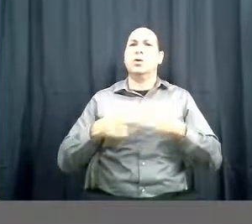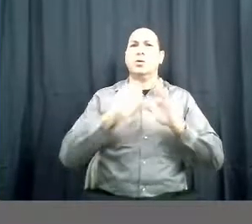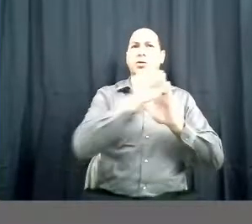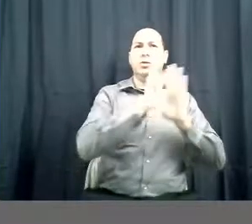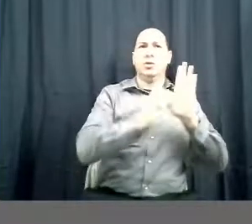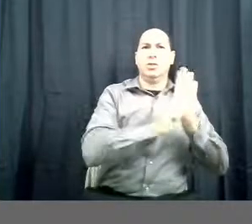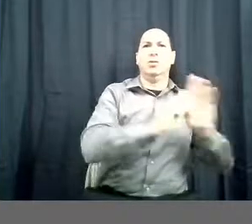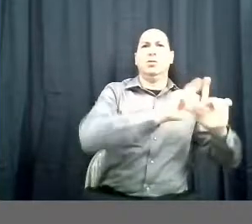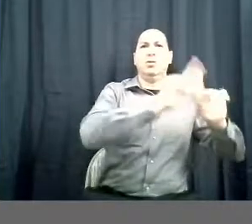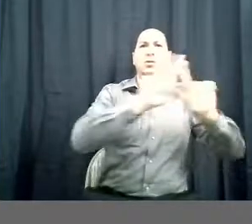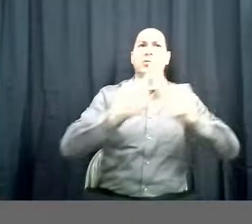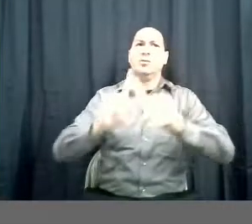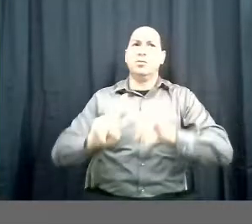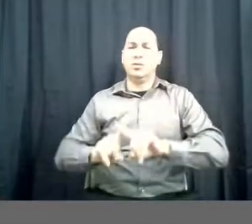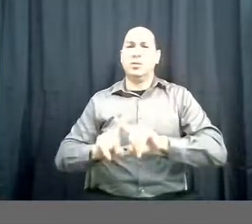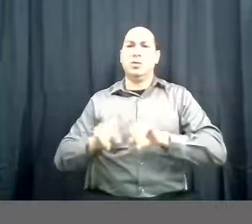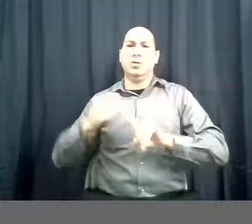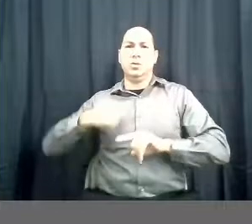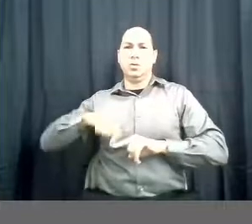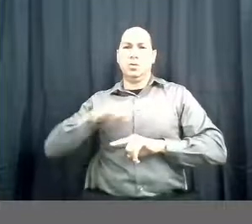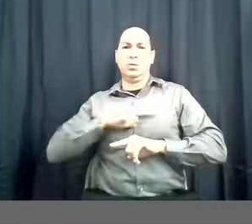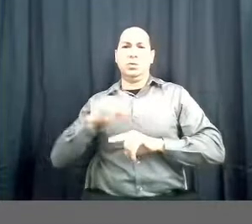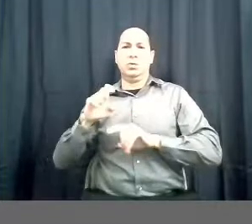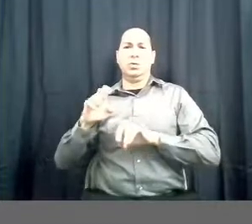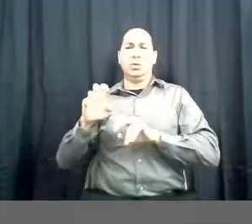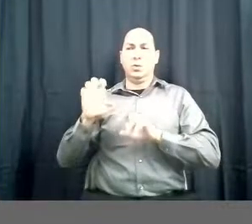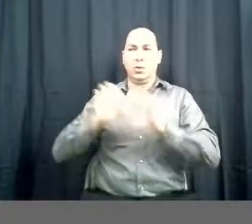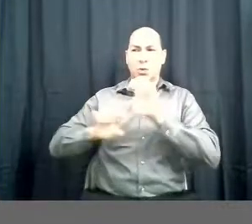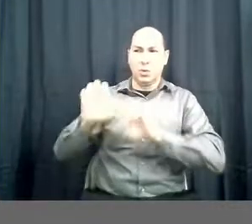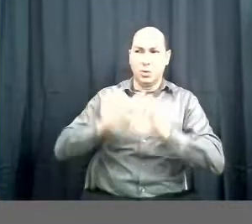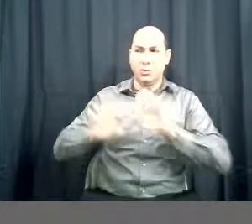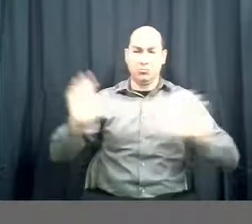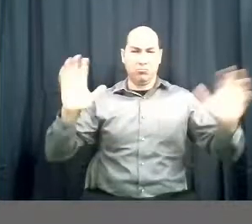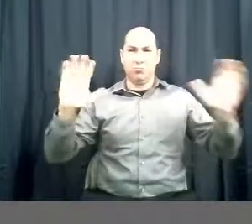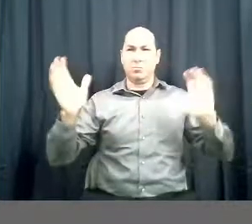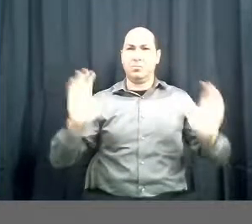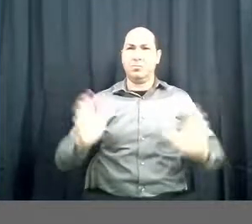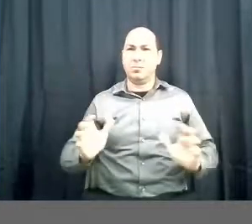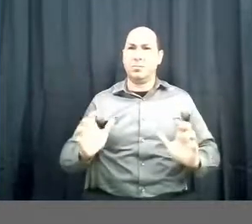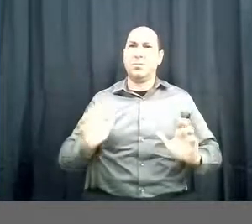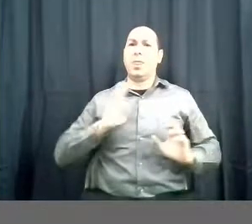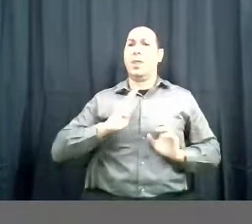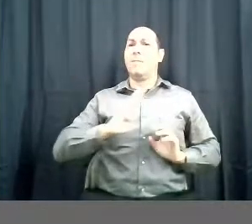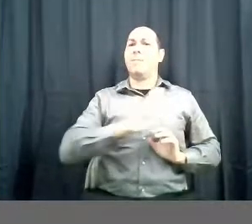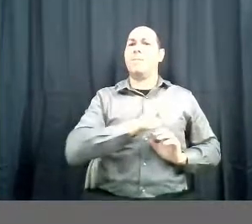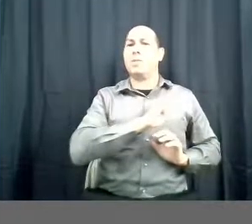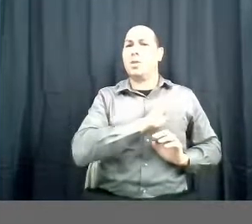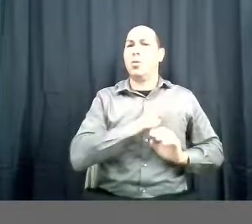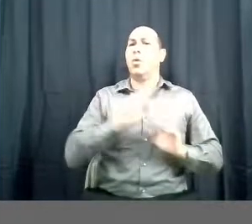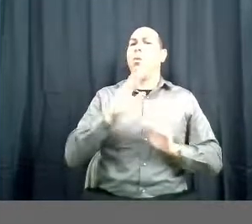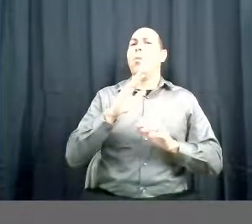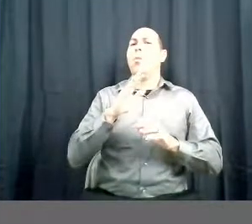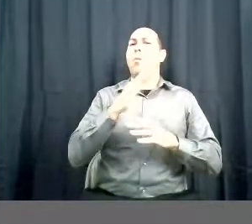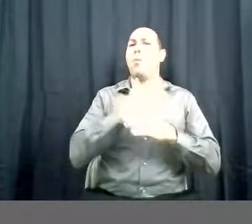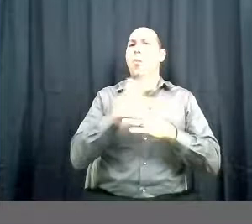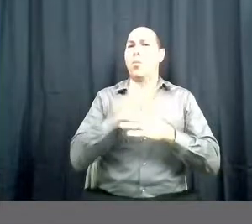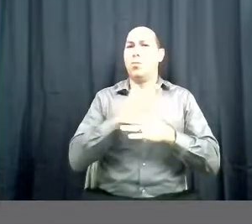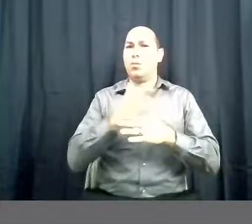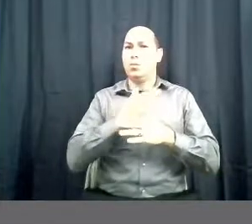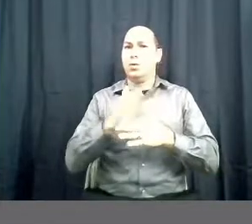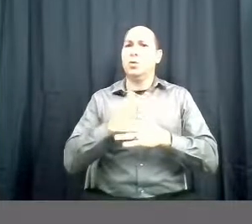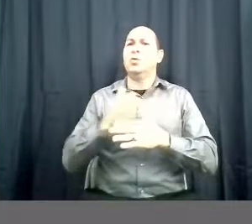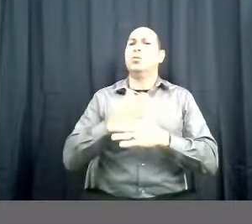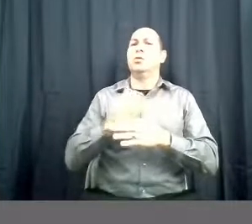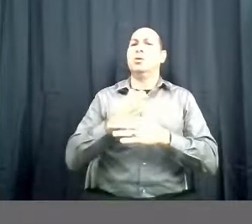our evaluation of revenues compares, whether the board's average forecast error of 1.2% in the year prior